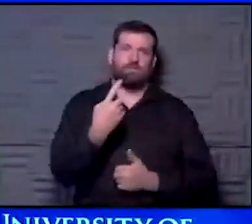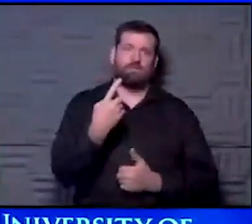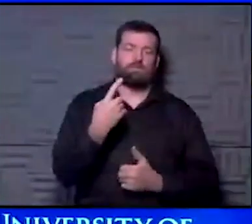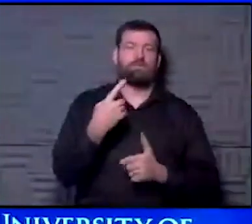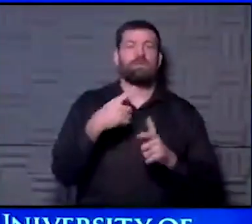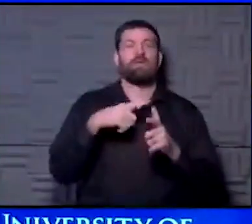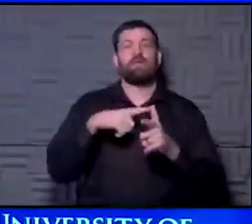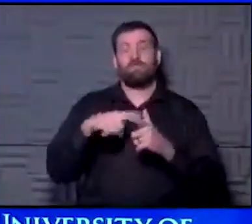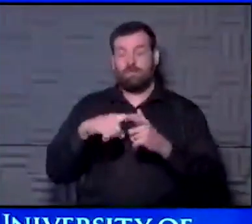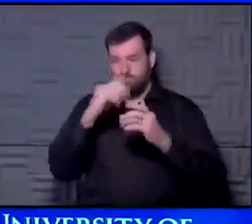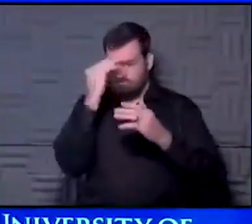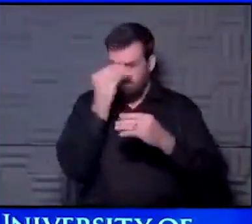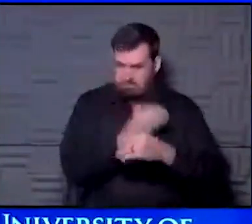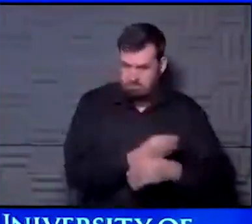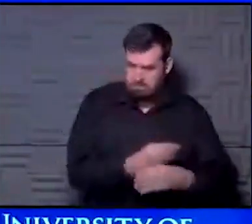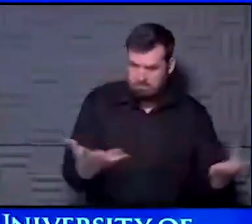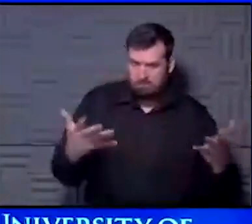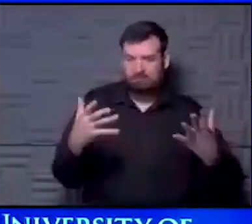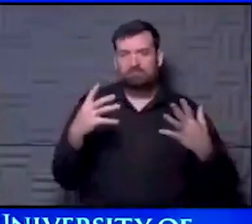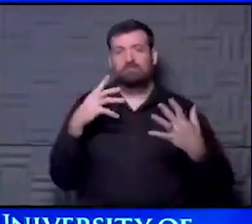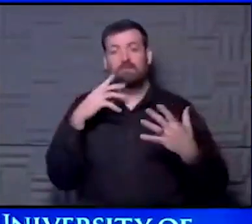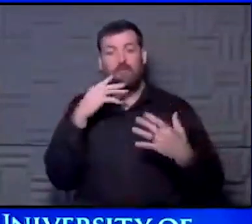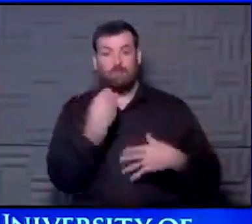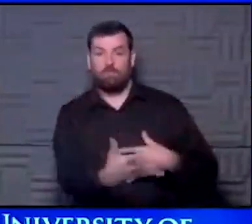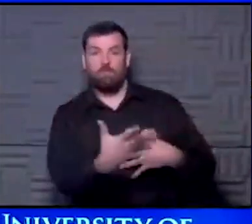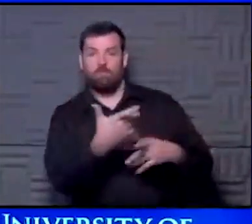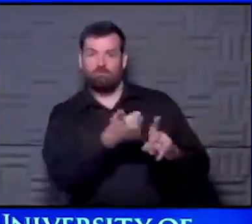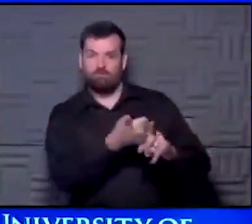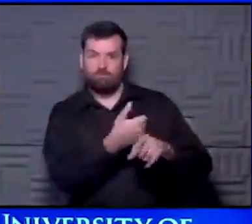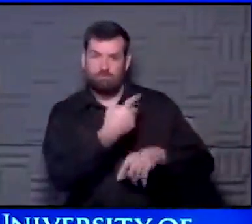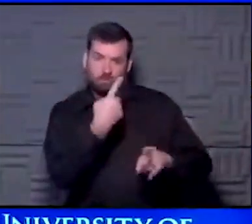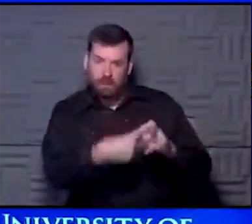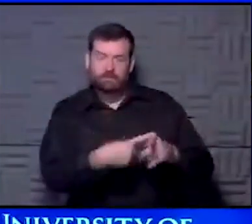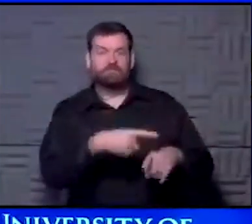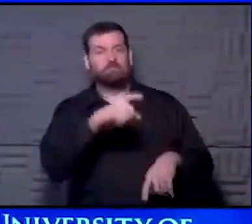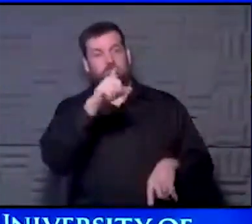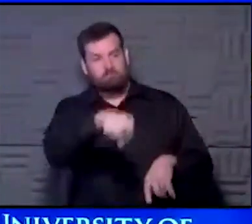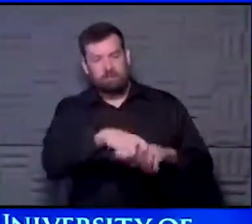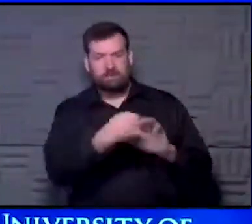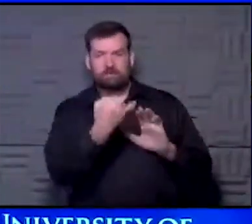back to those individual students to tell them that they're positive, and so they have to sequester